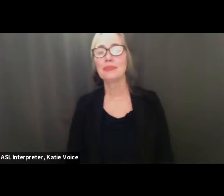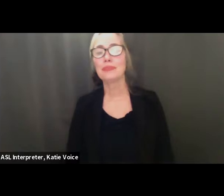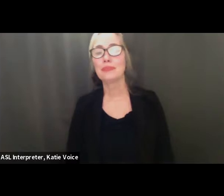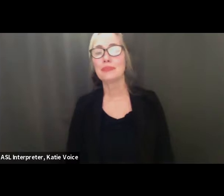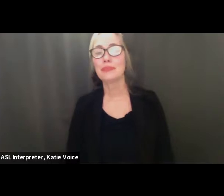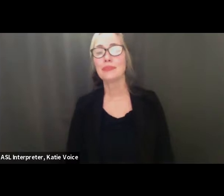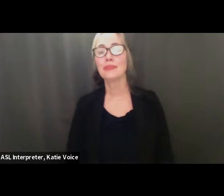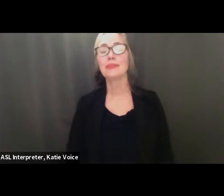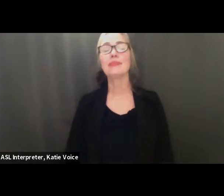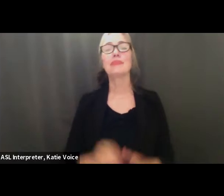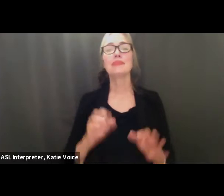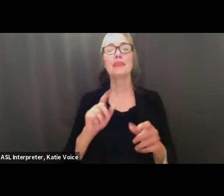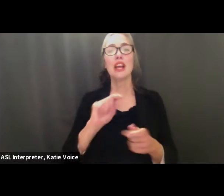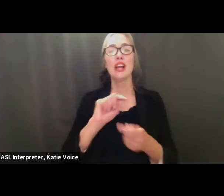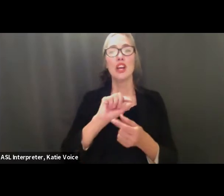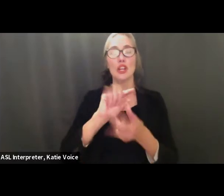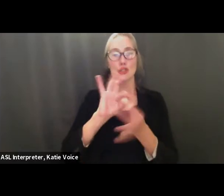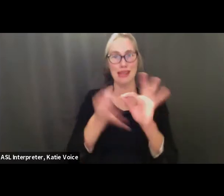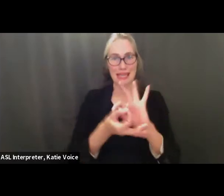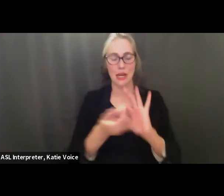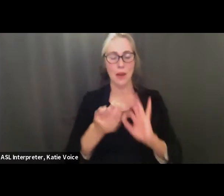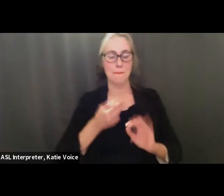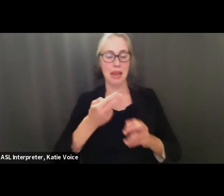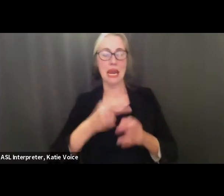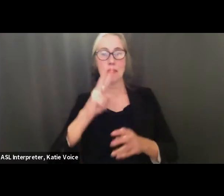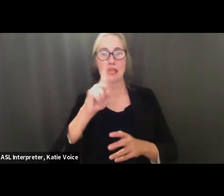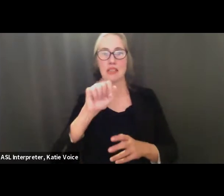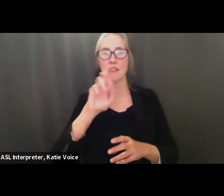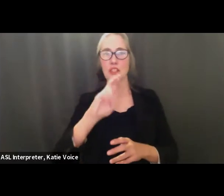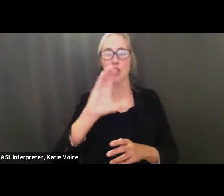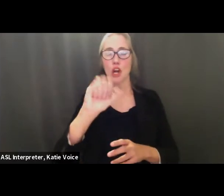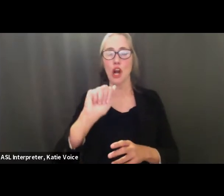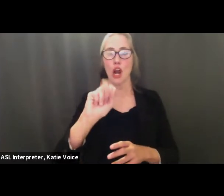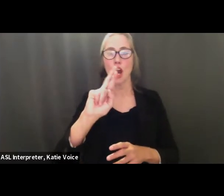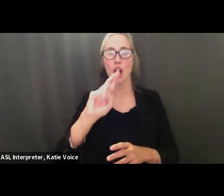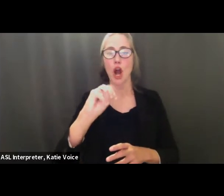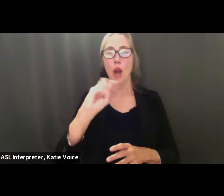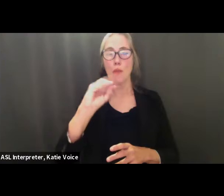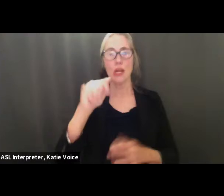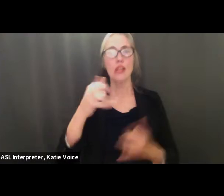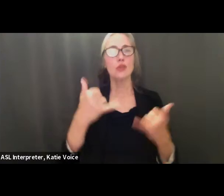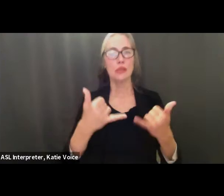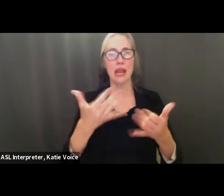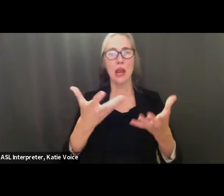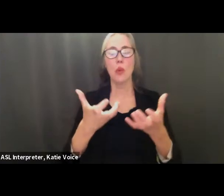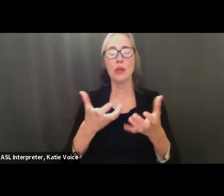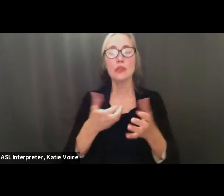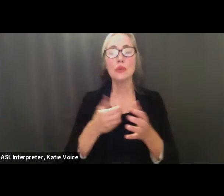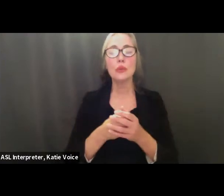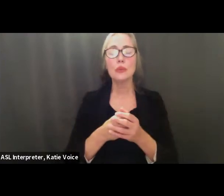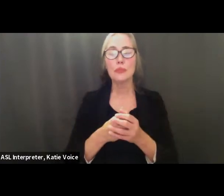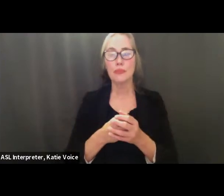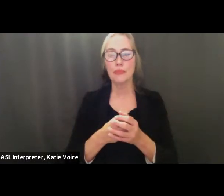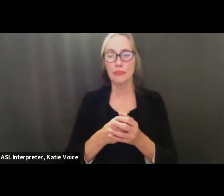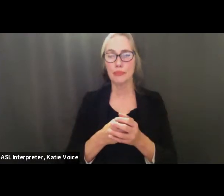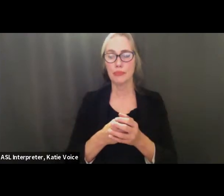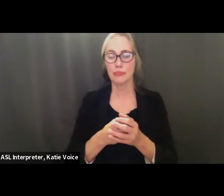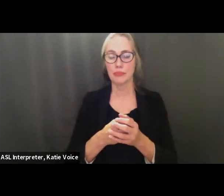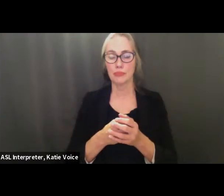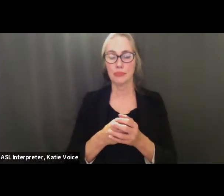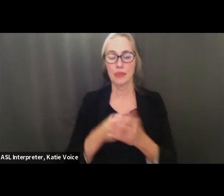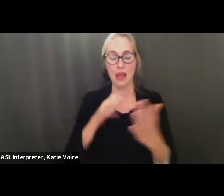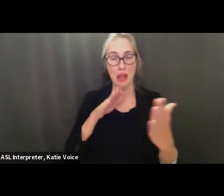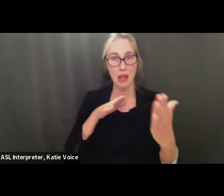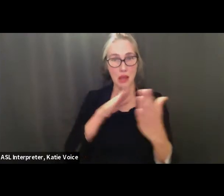nombre es Víctor Carmona. Hoy me gustaría hablar acerca del Plan Meta, que sin duda este plan viene acompañado de